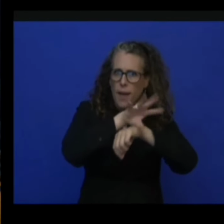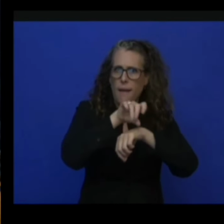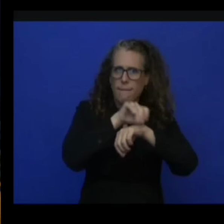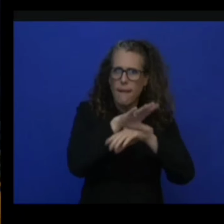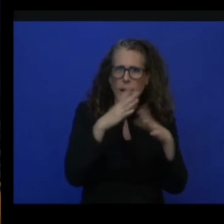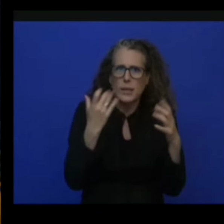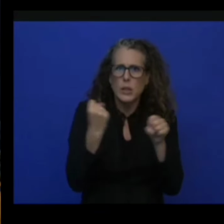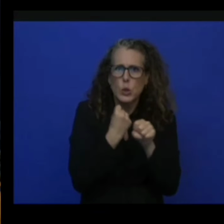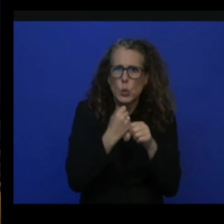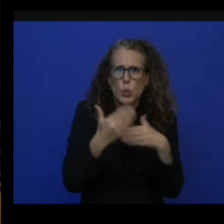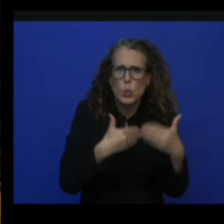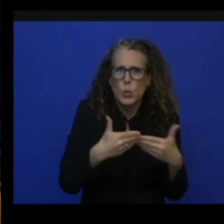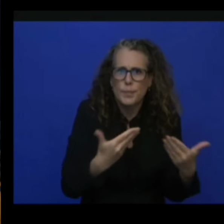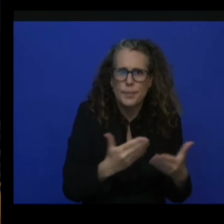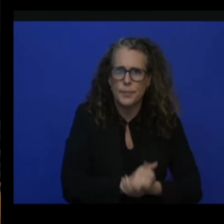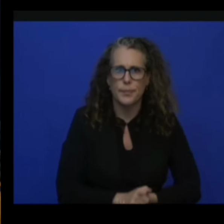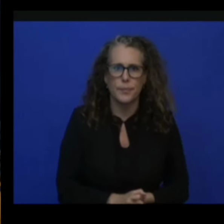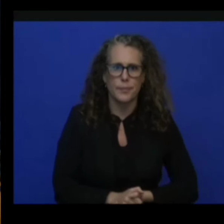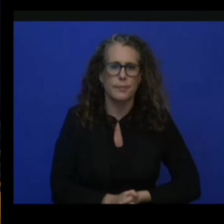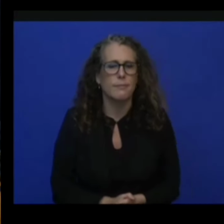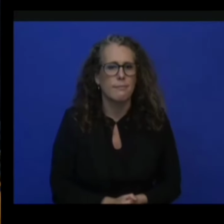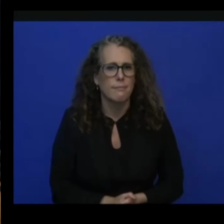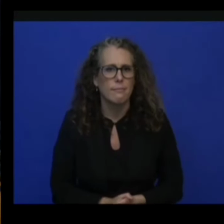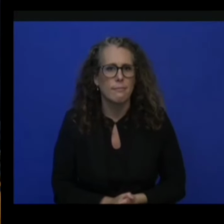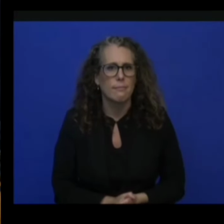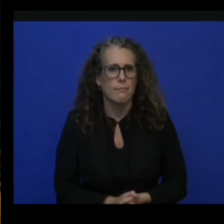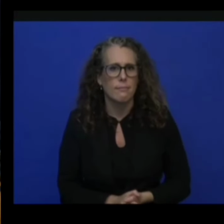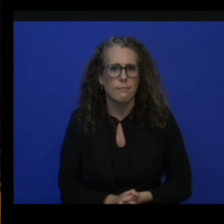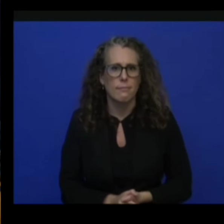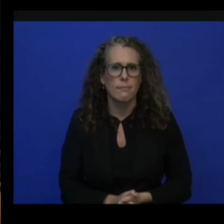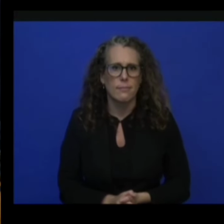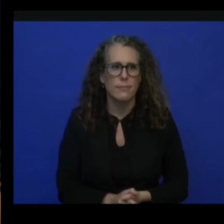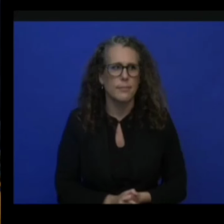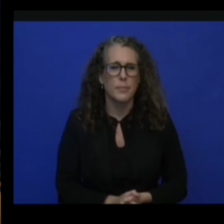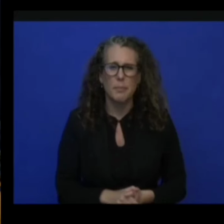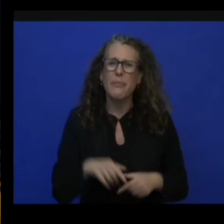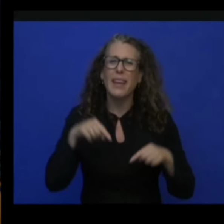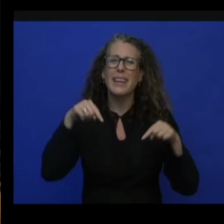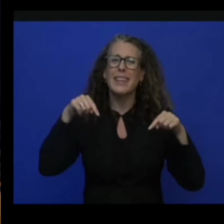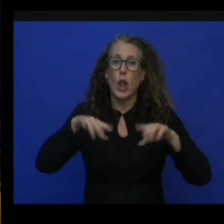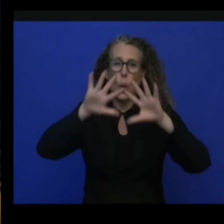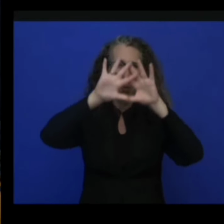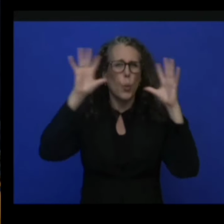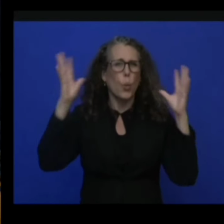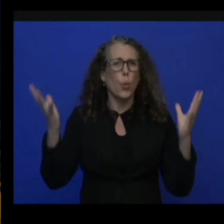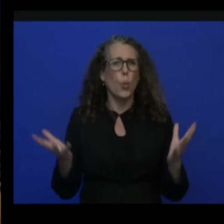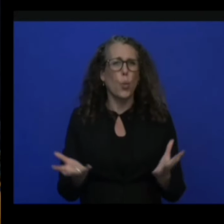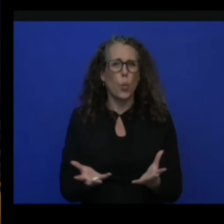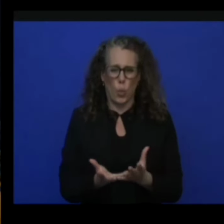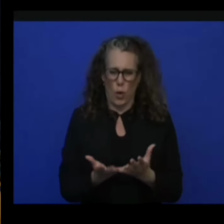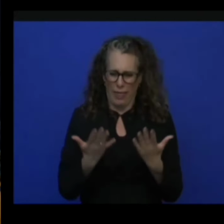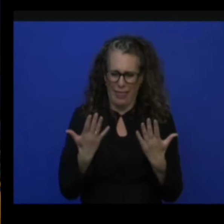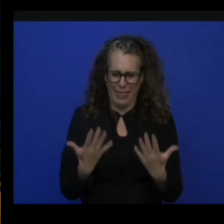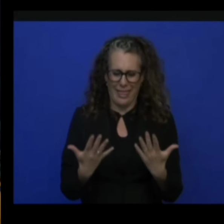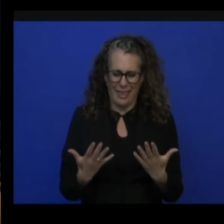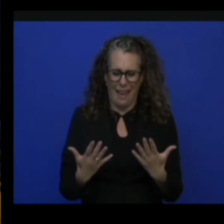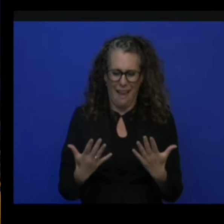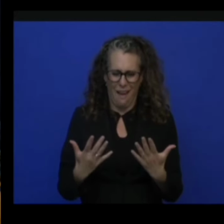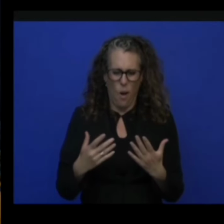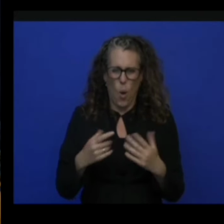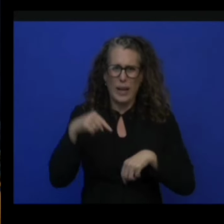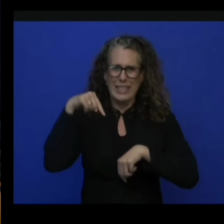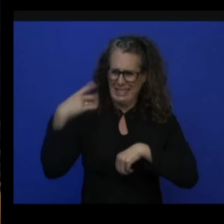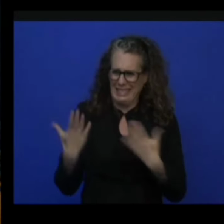We are convening at a defining moment for the future of our children,